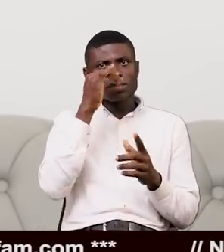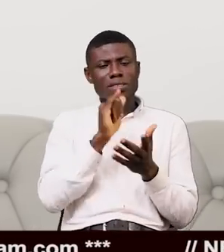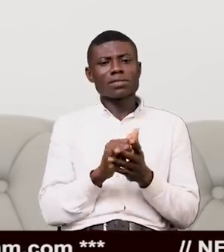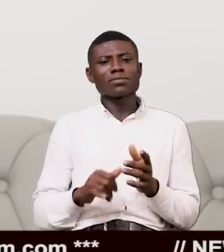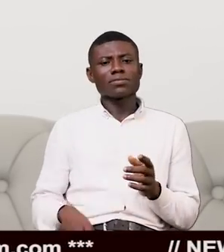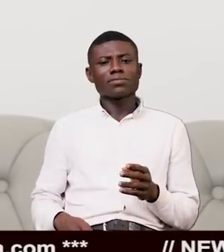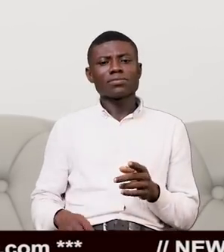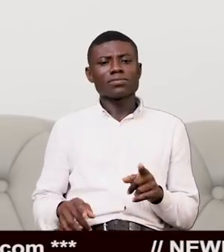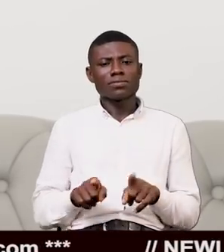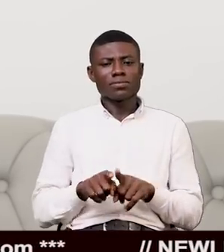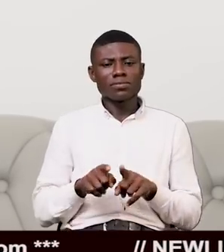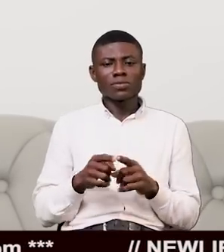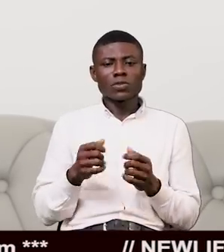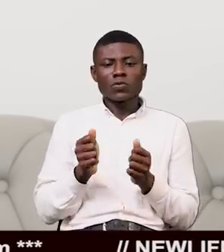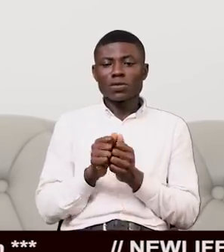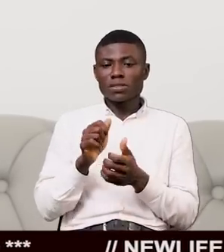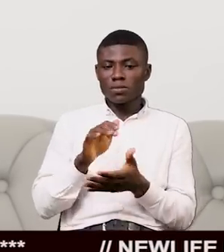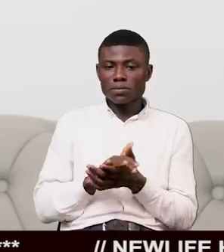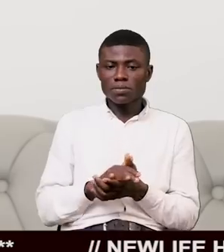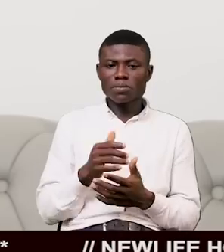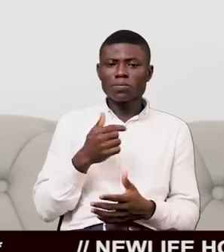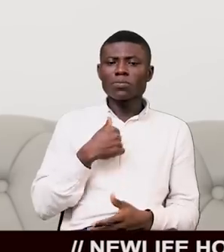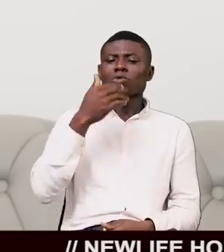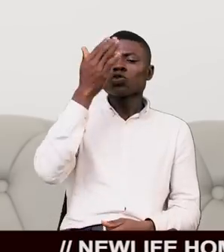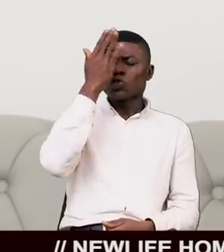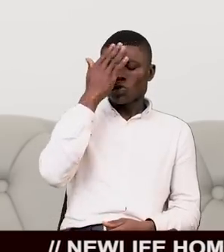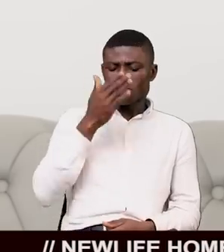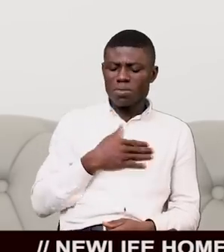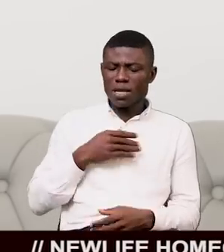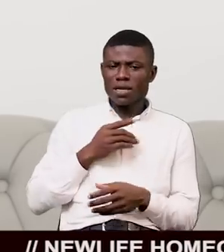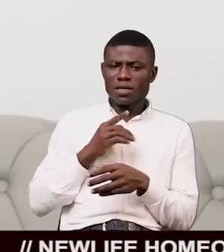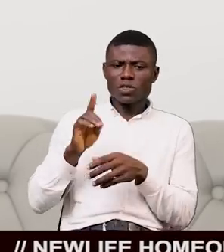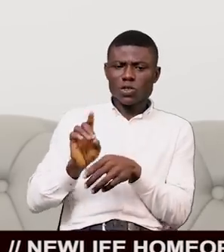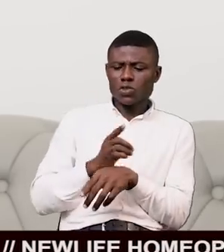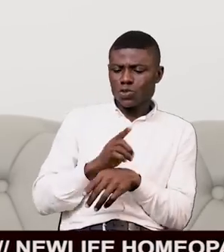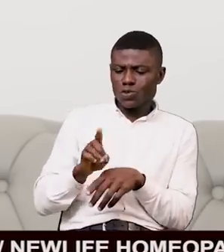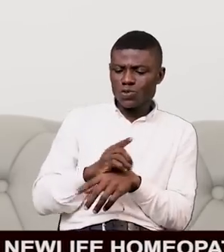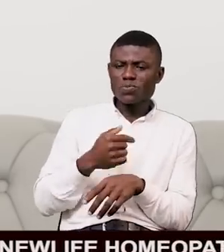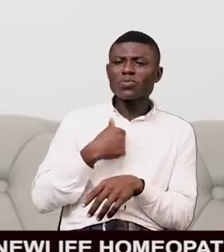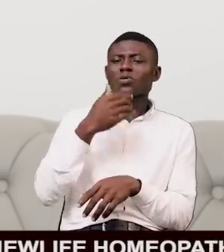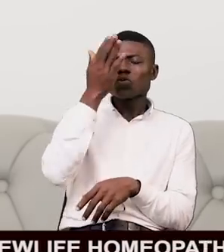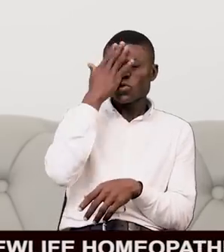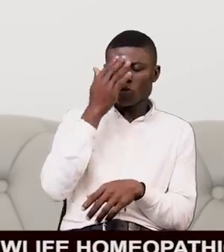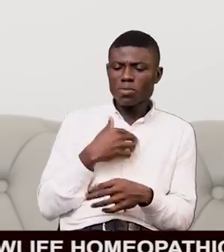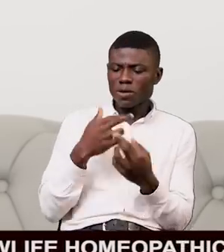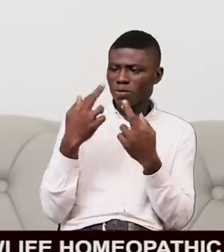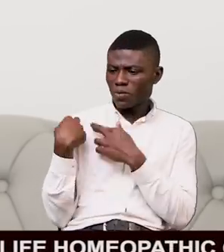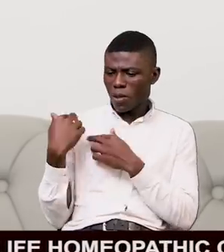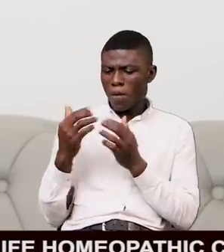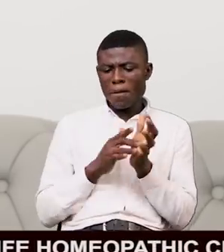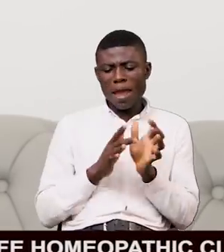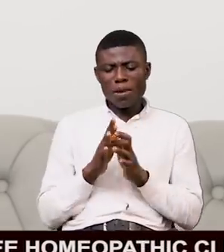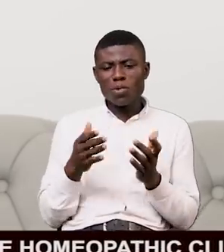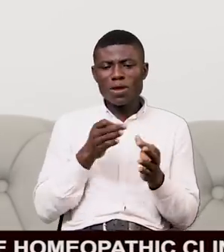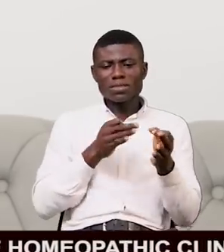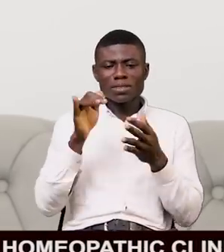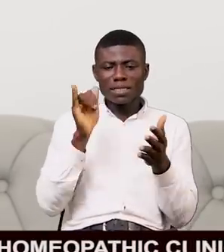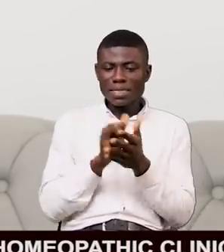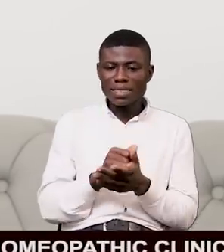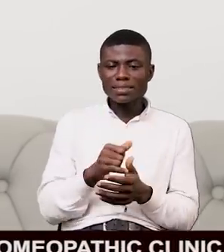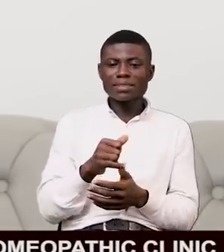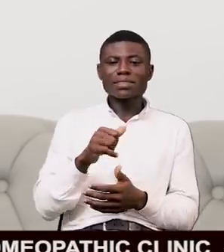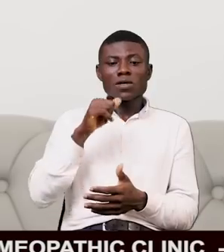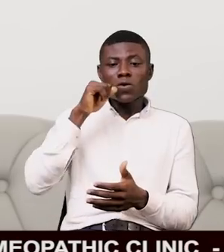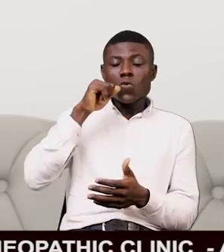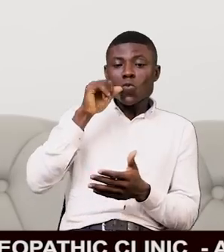che no. And when it comes to our real soul, I know my duty. Say, Oba, Bible say, Brew, one say, na bema, and so any